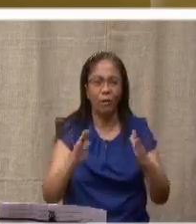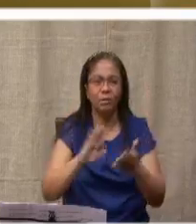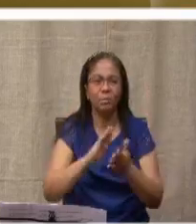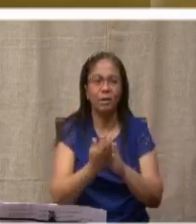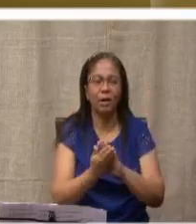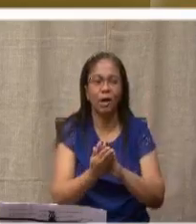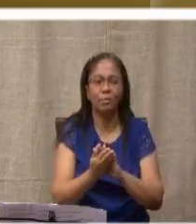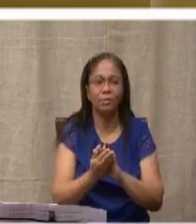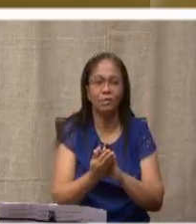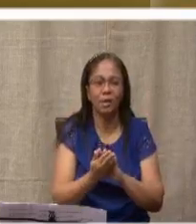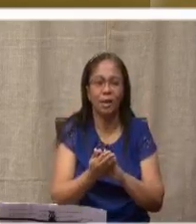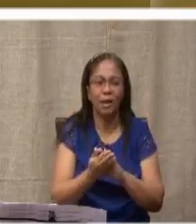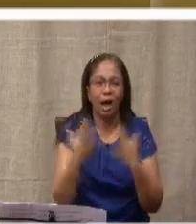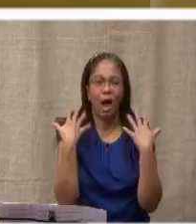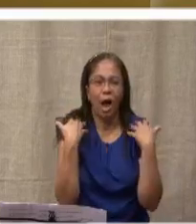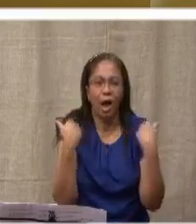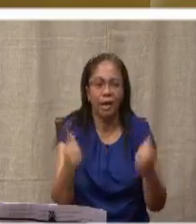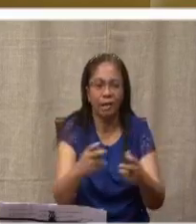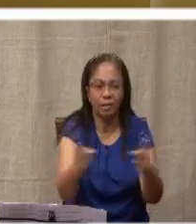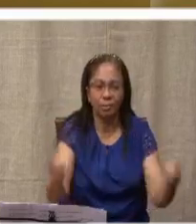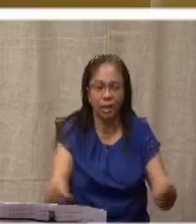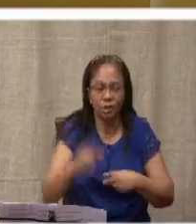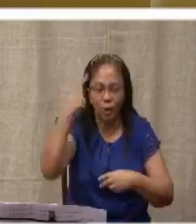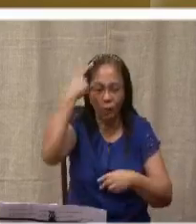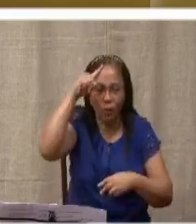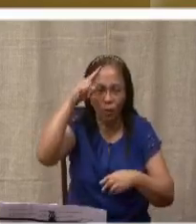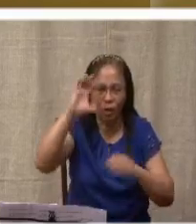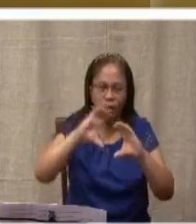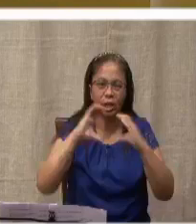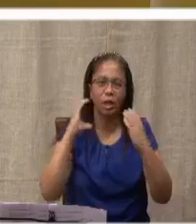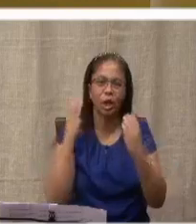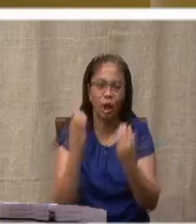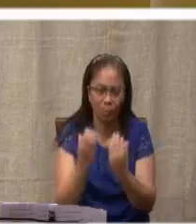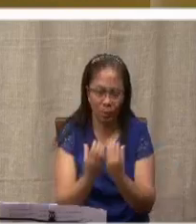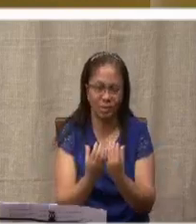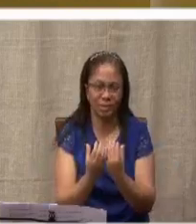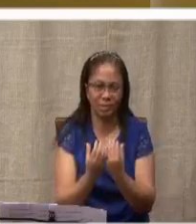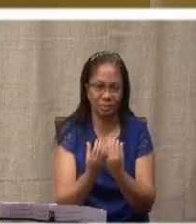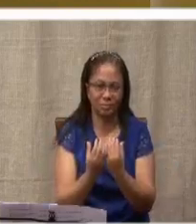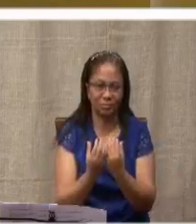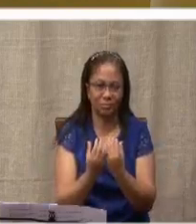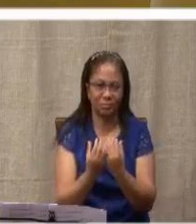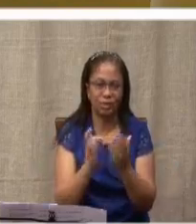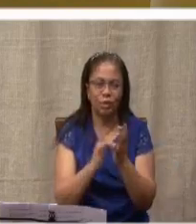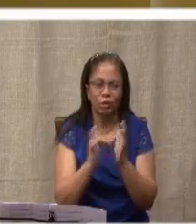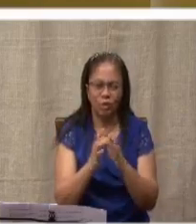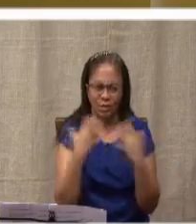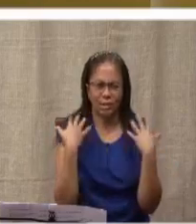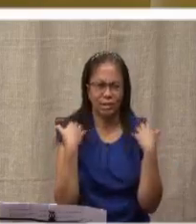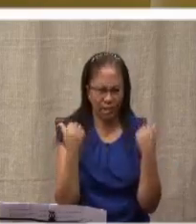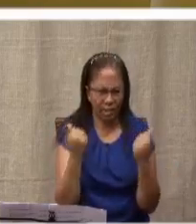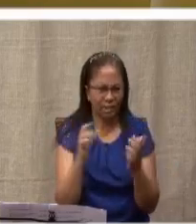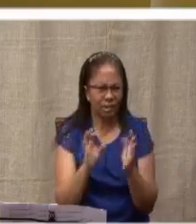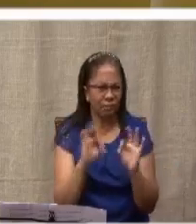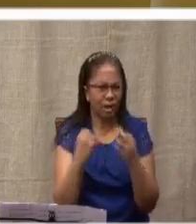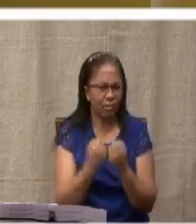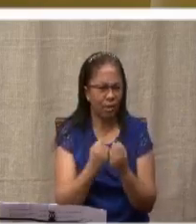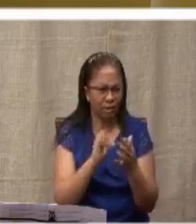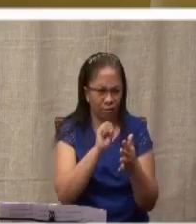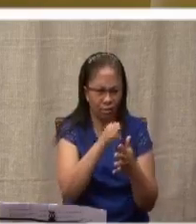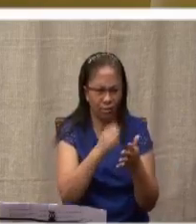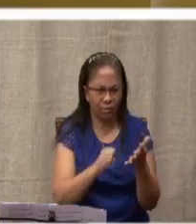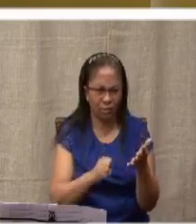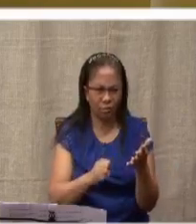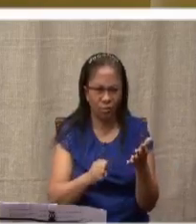community can you hear that having healed the family the scripture says and